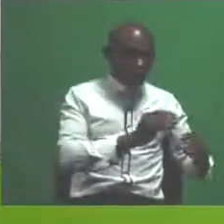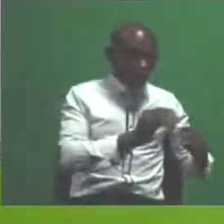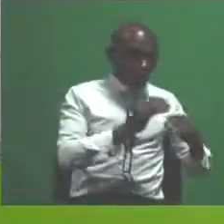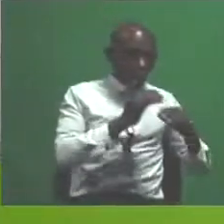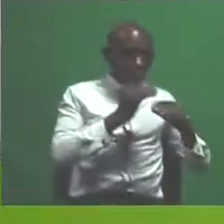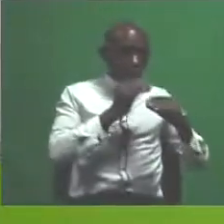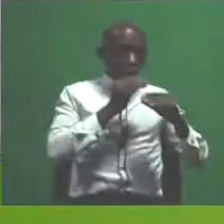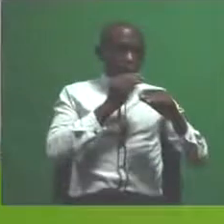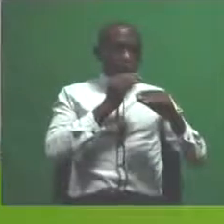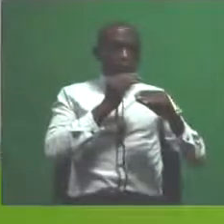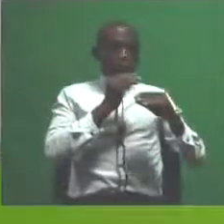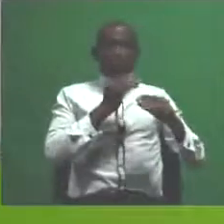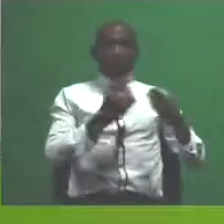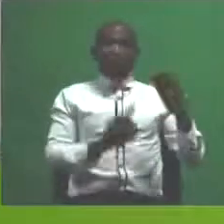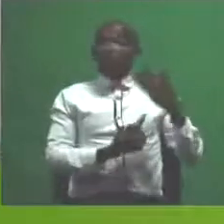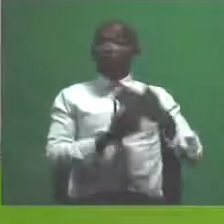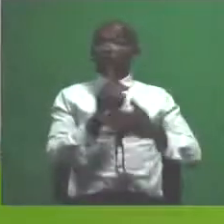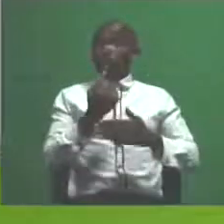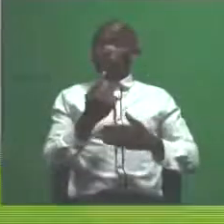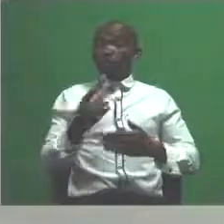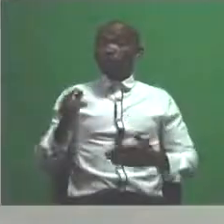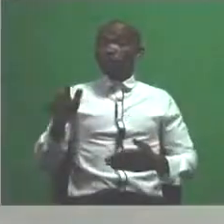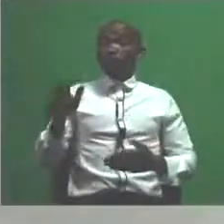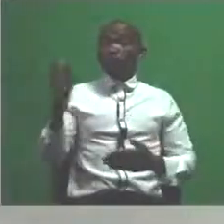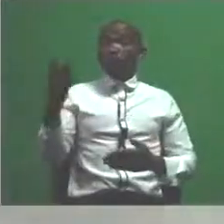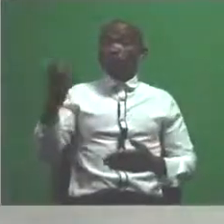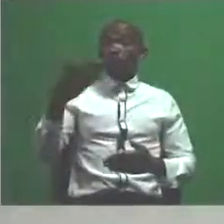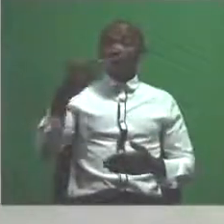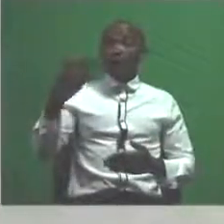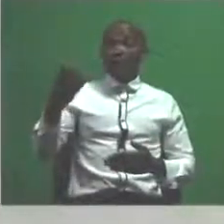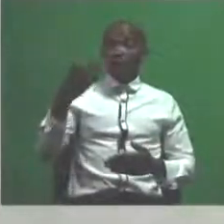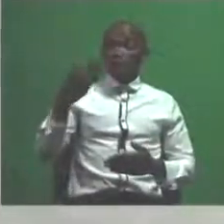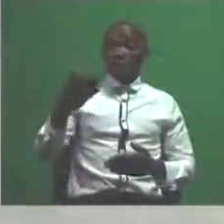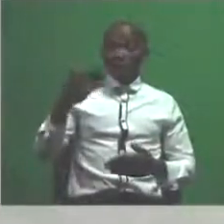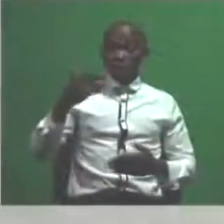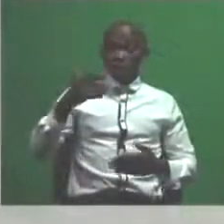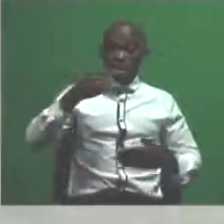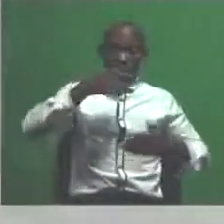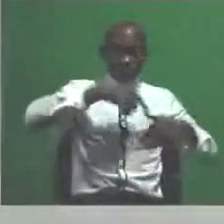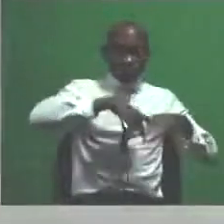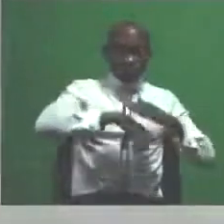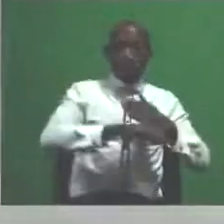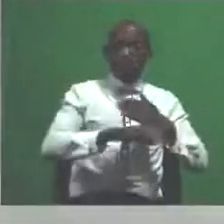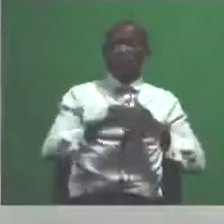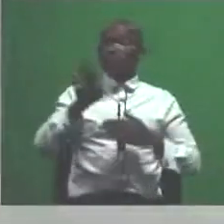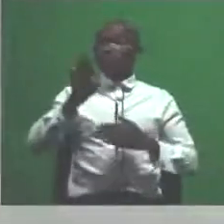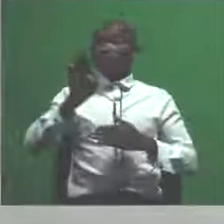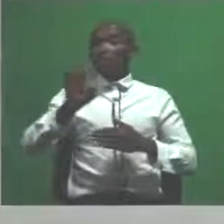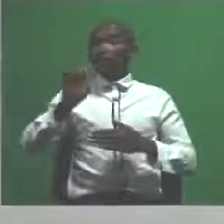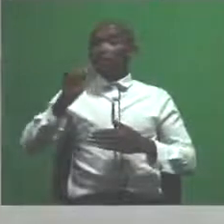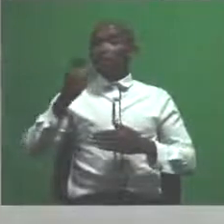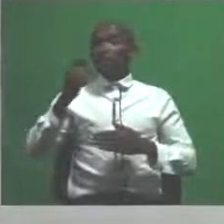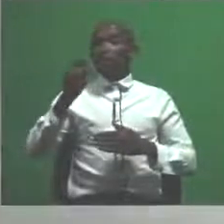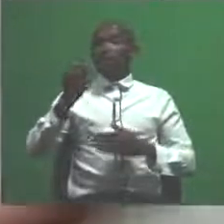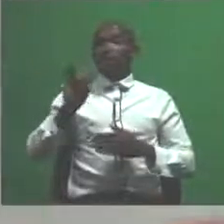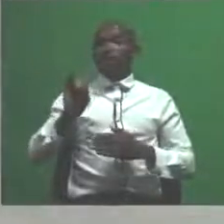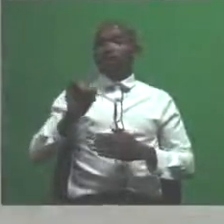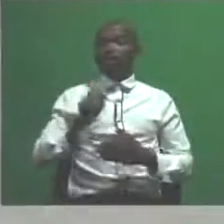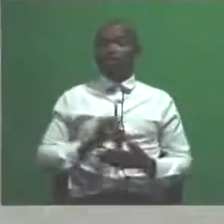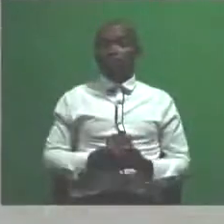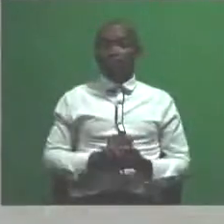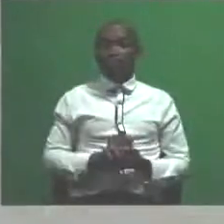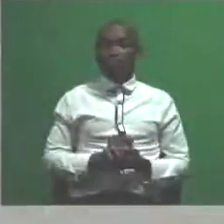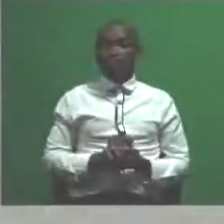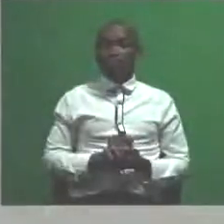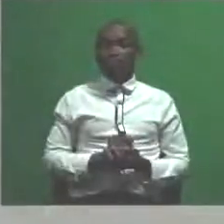the surrounding to the reaction. And what about exo? Exo?